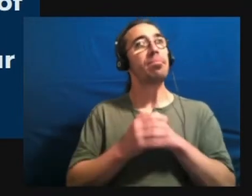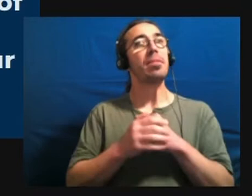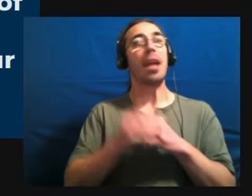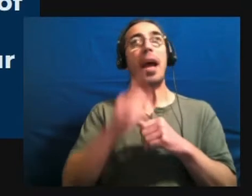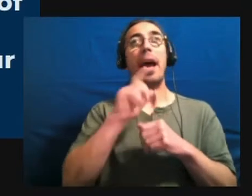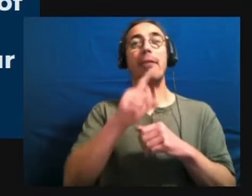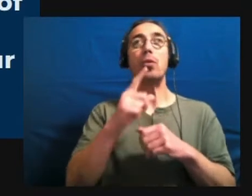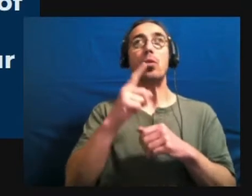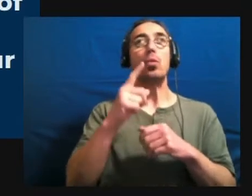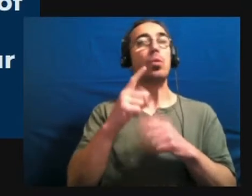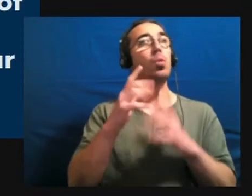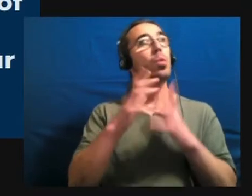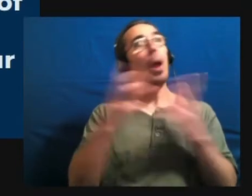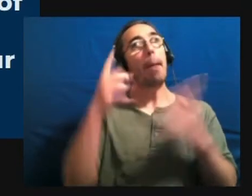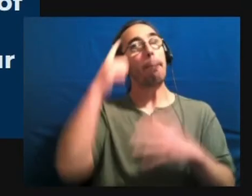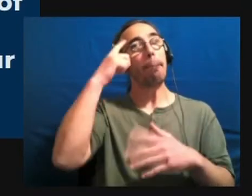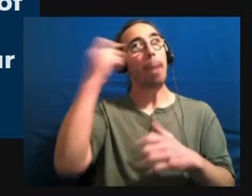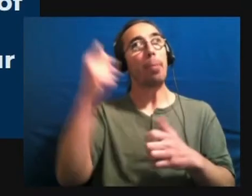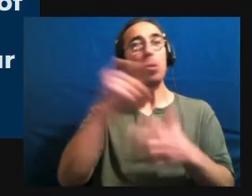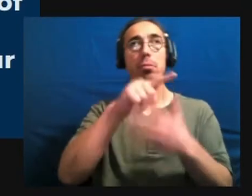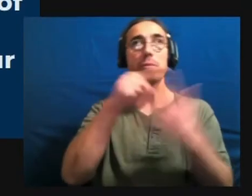memory.